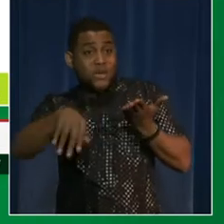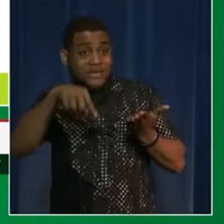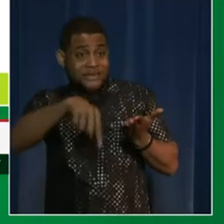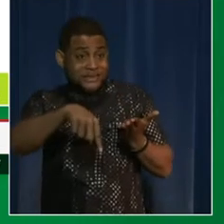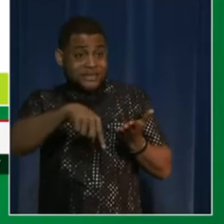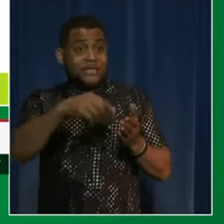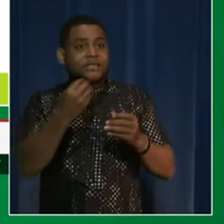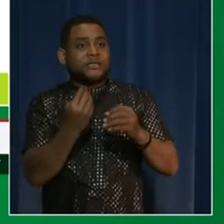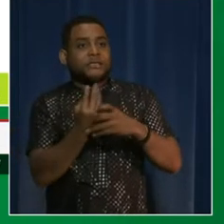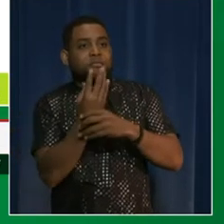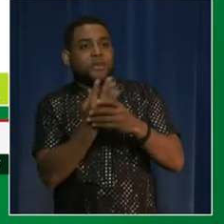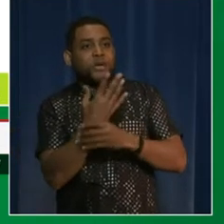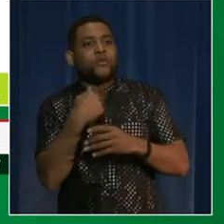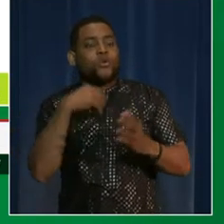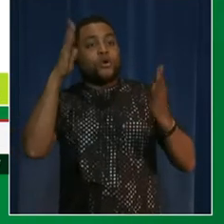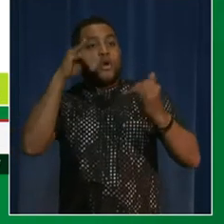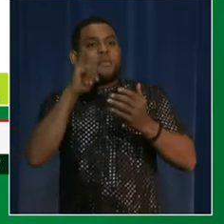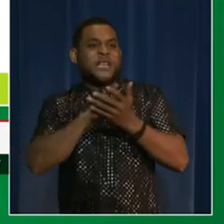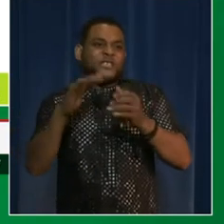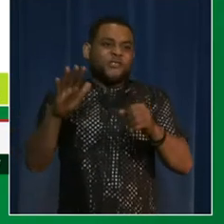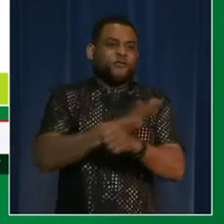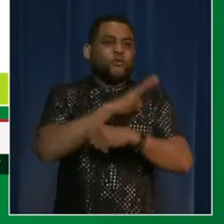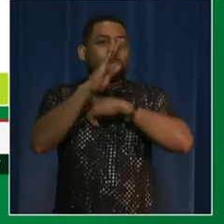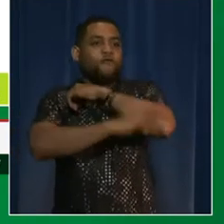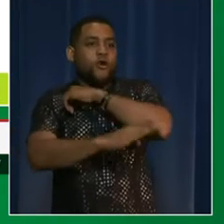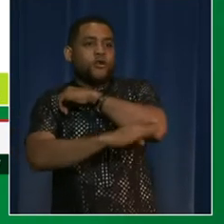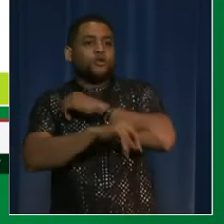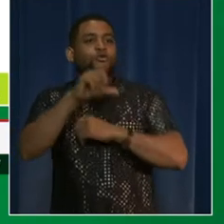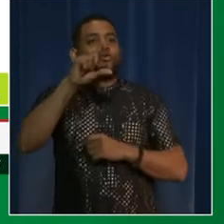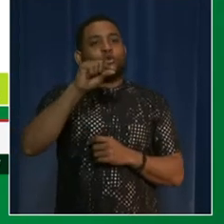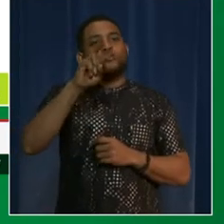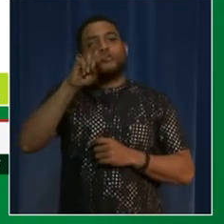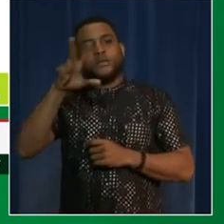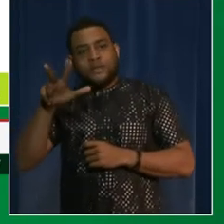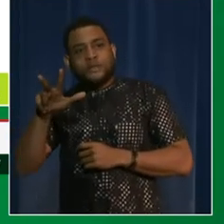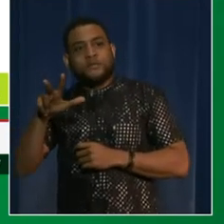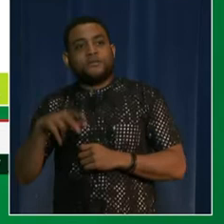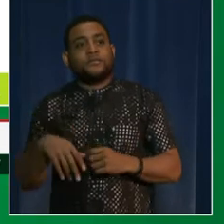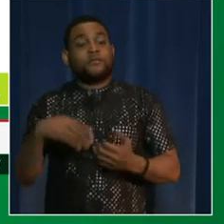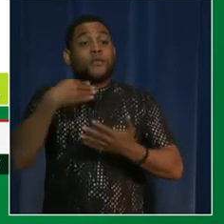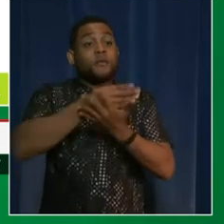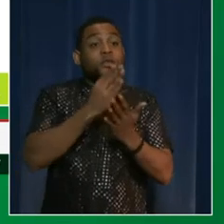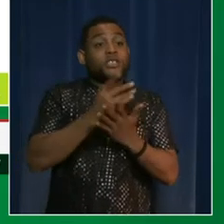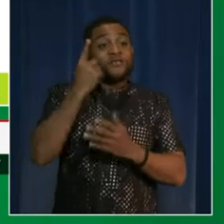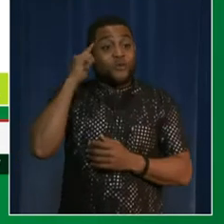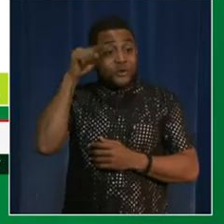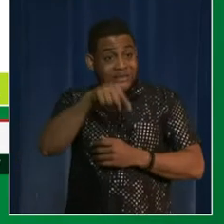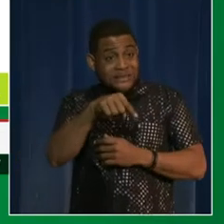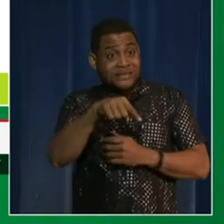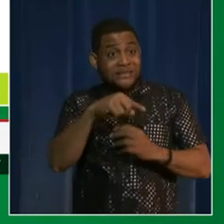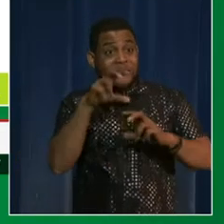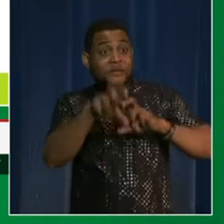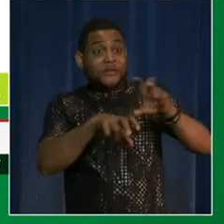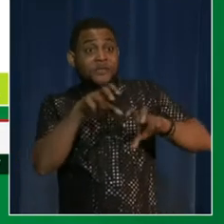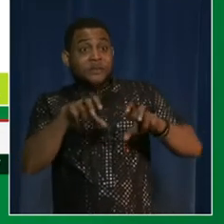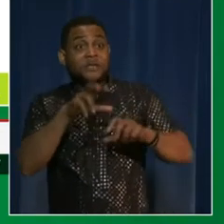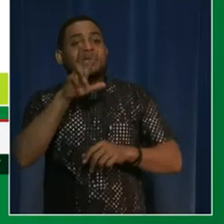completed in the fall of 2023. The budget to complete this project will be approximately $3.8